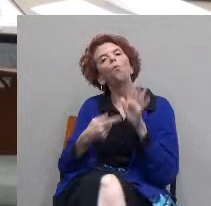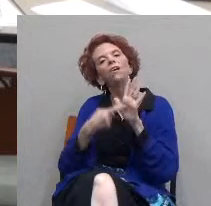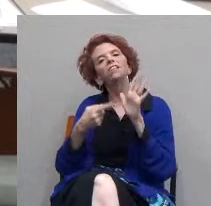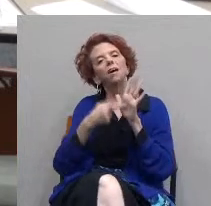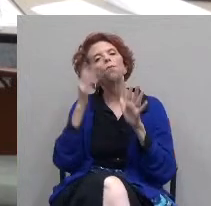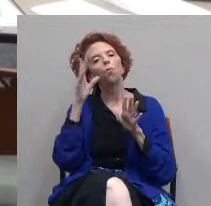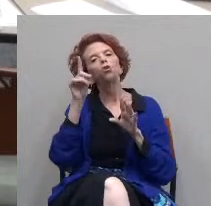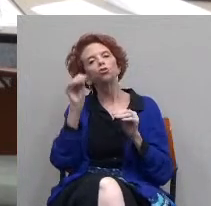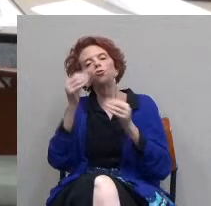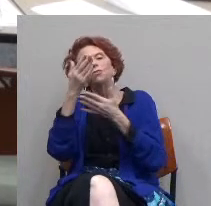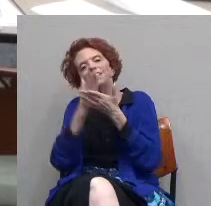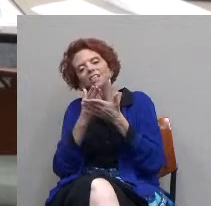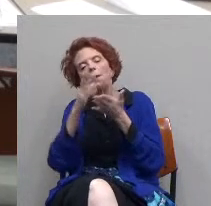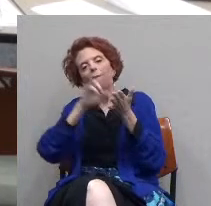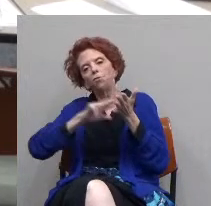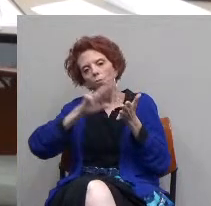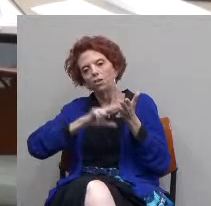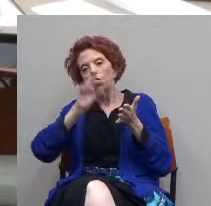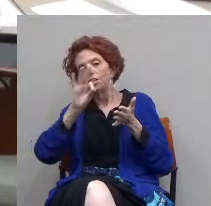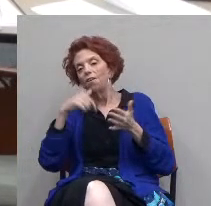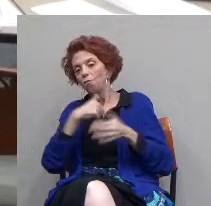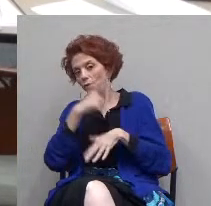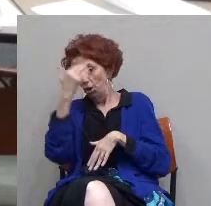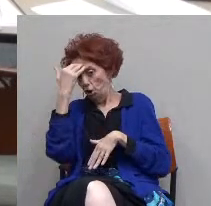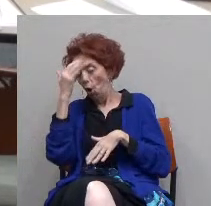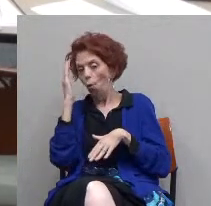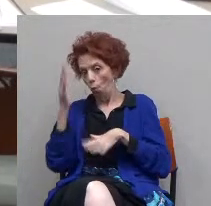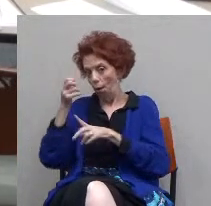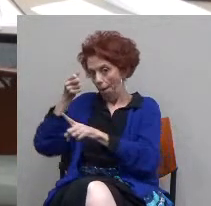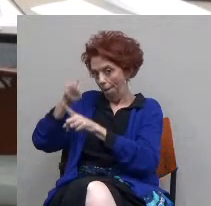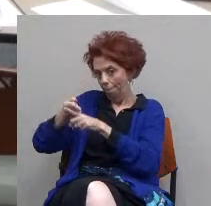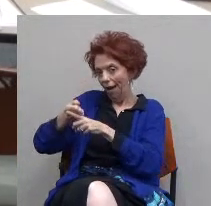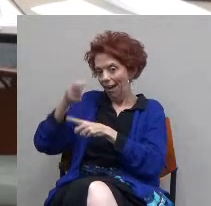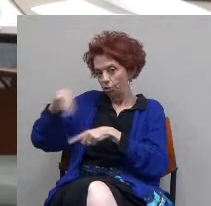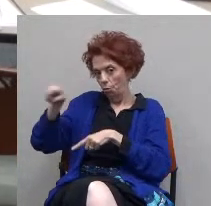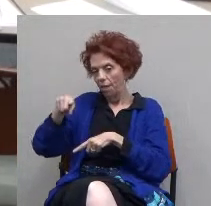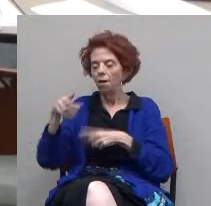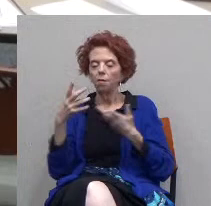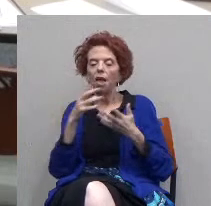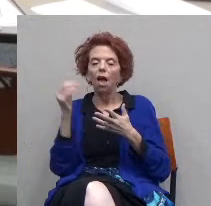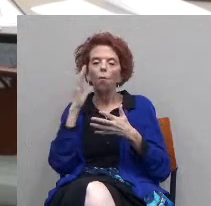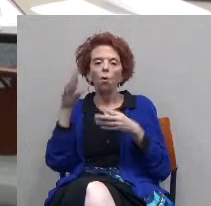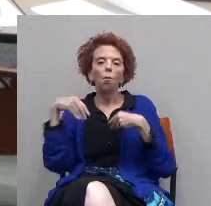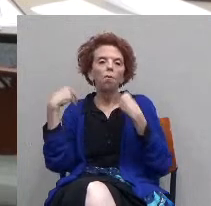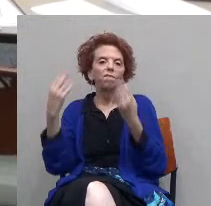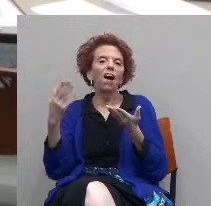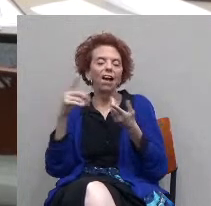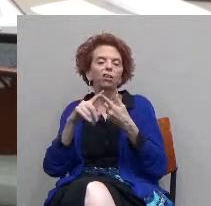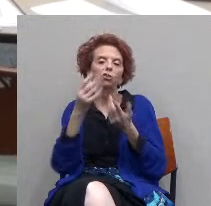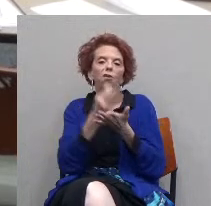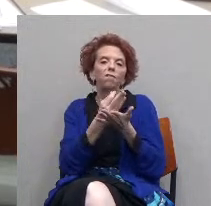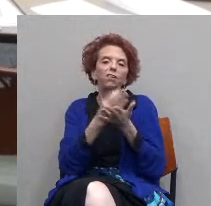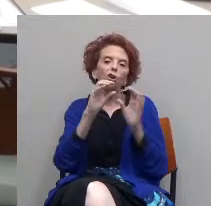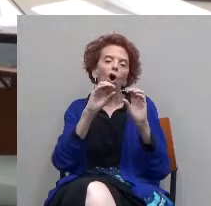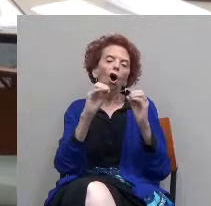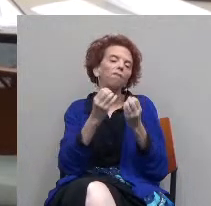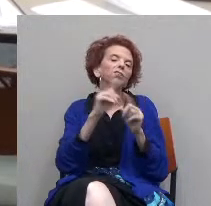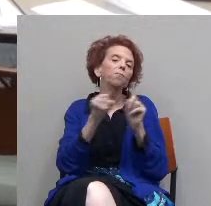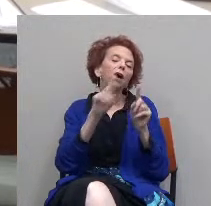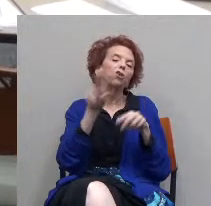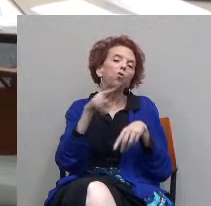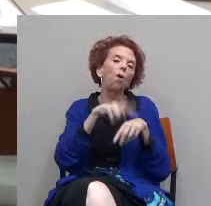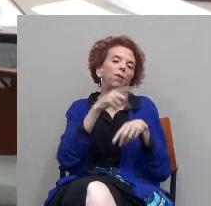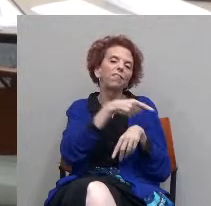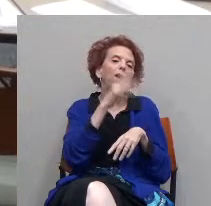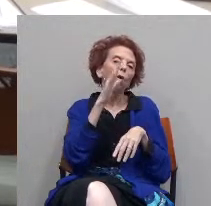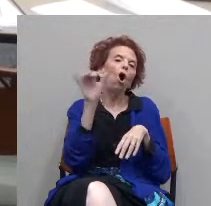sometimes will do some of the research, if we know it definitely will impact them, we'll do that research and provide it to the fiscal office, but usually they will